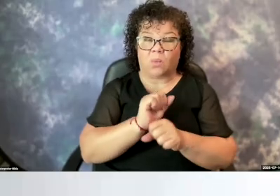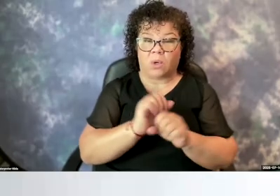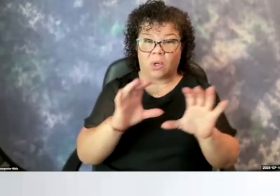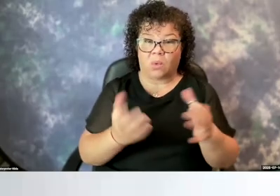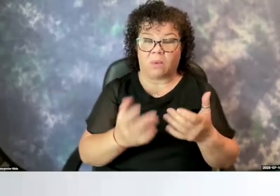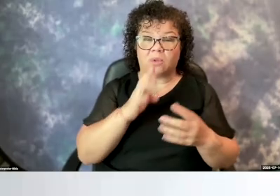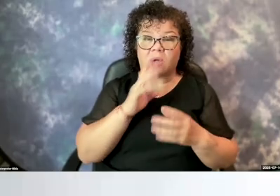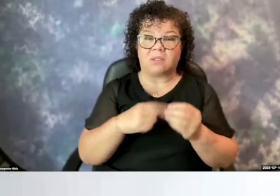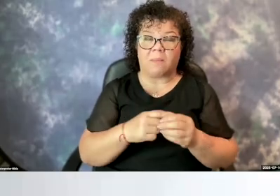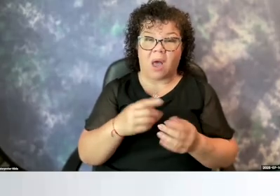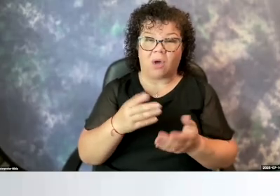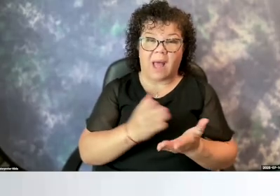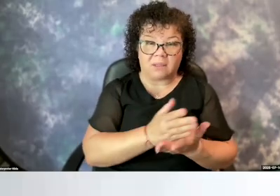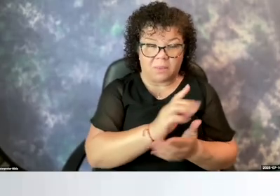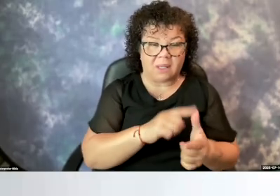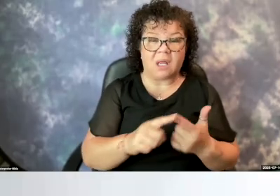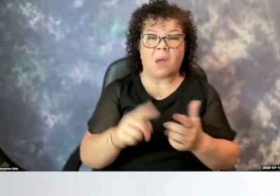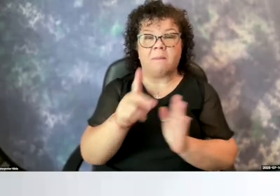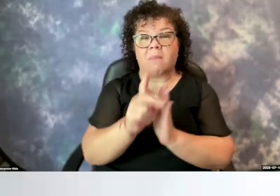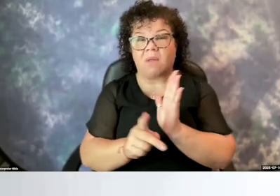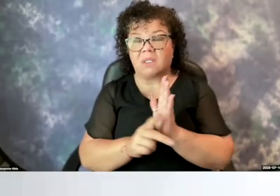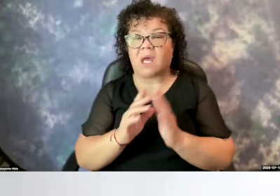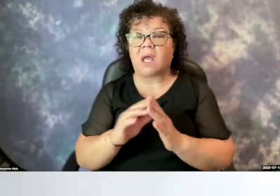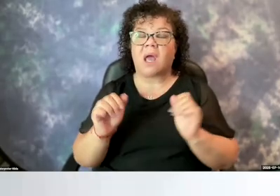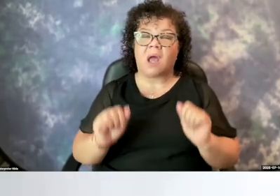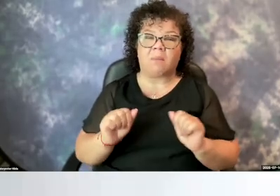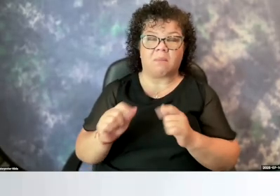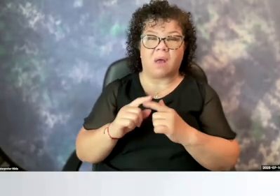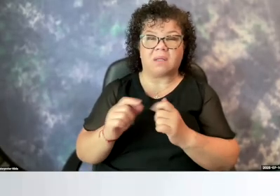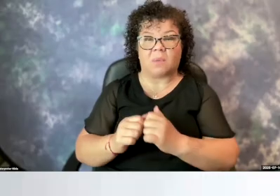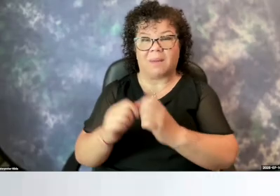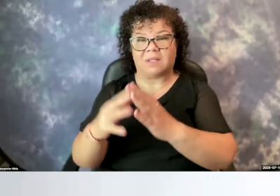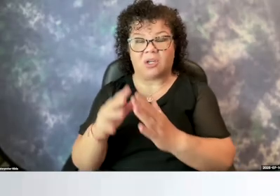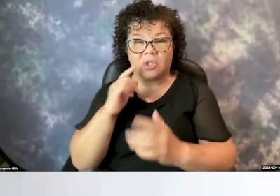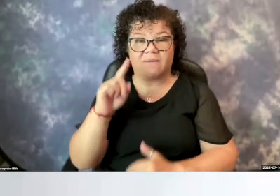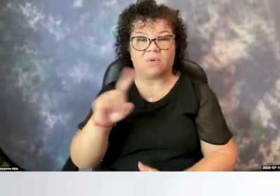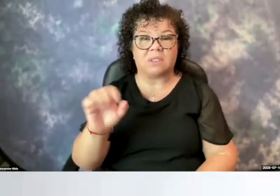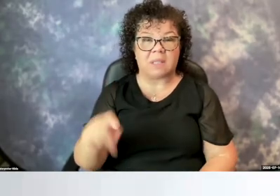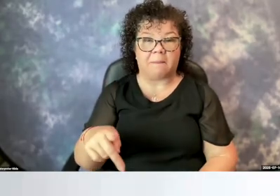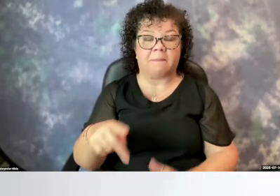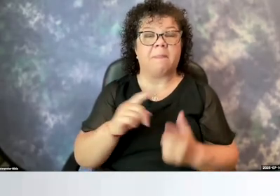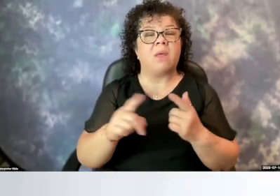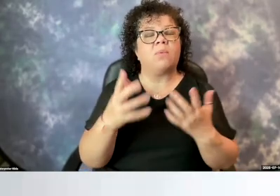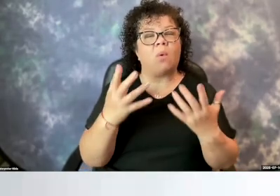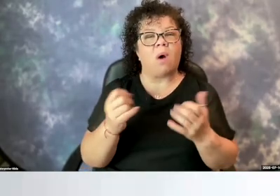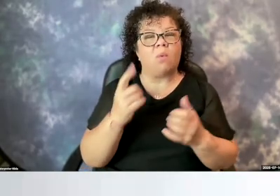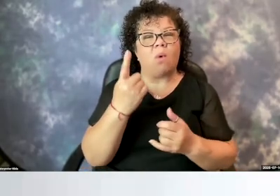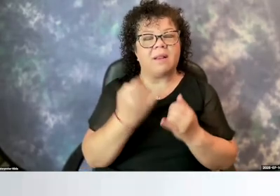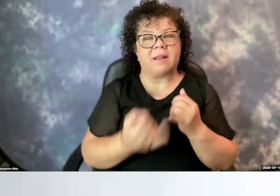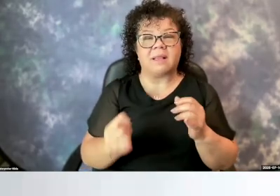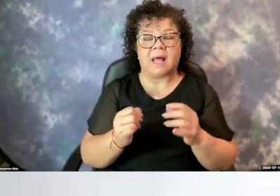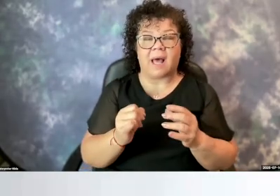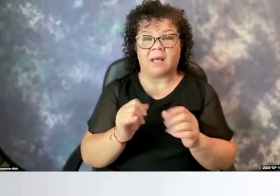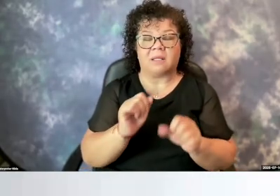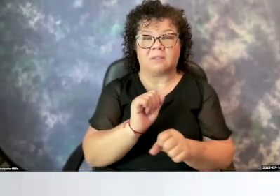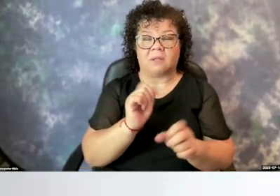In our last 2 public work groups, CARB staff discussed eligibility, policy, and proposed implementation for